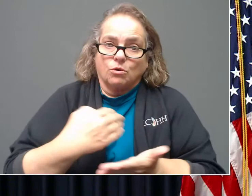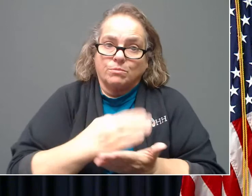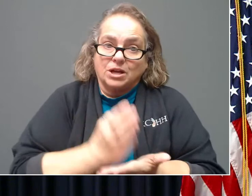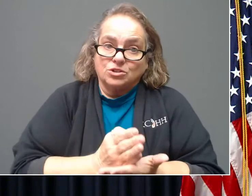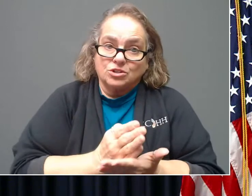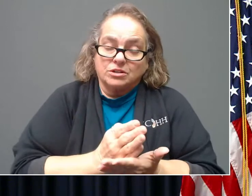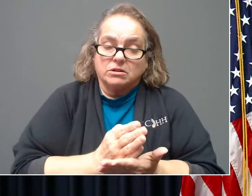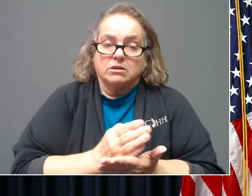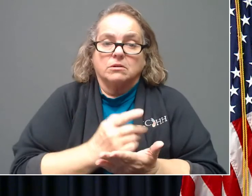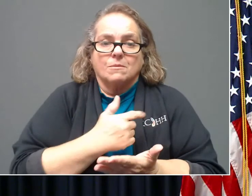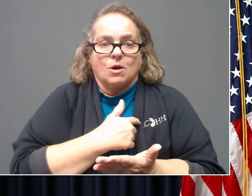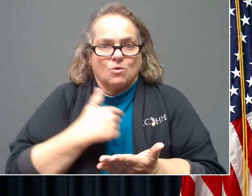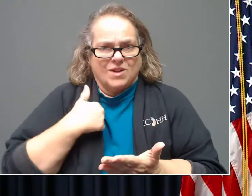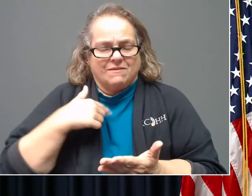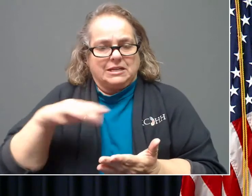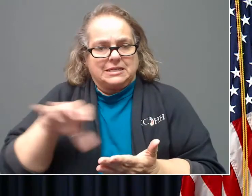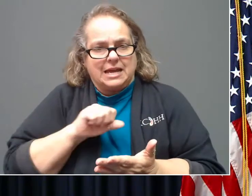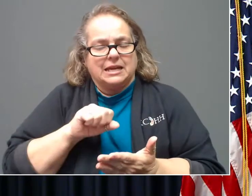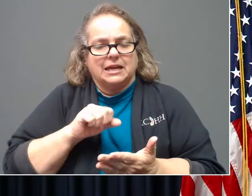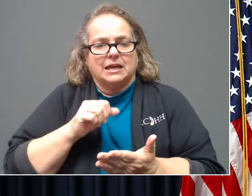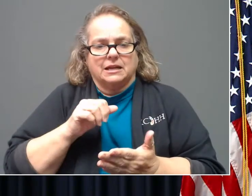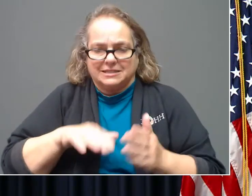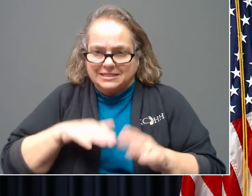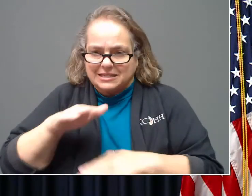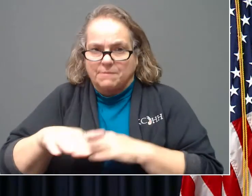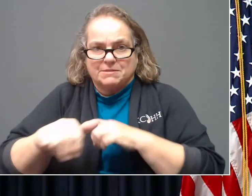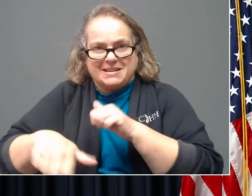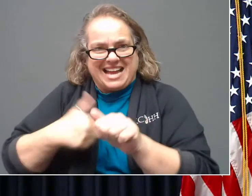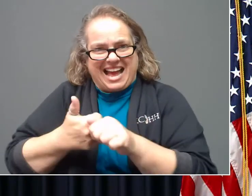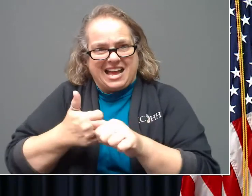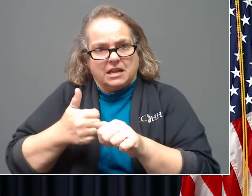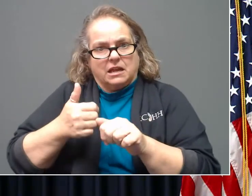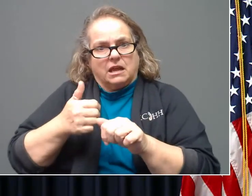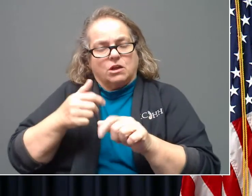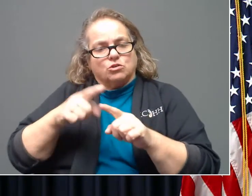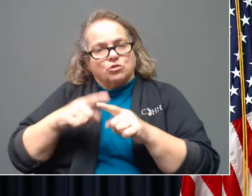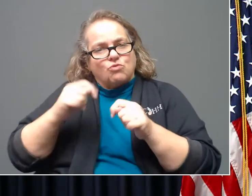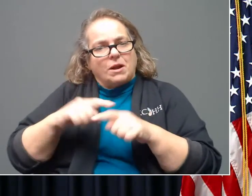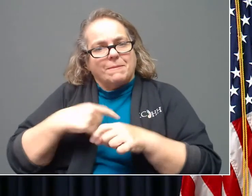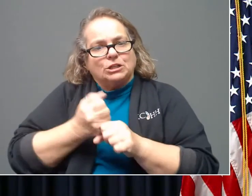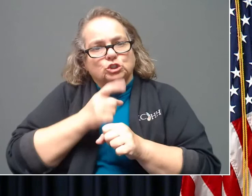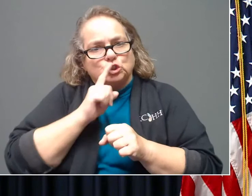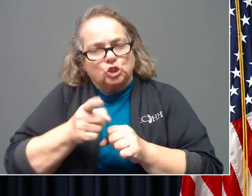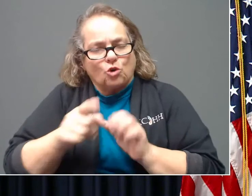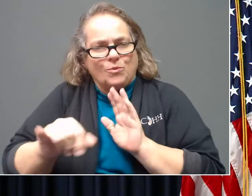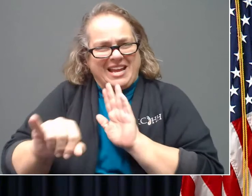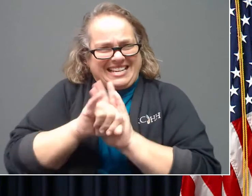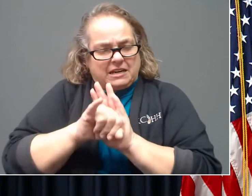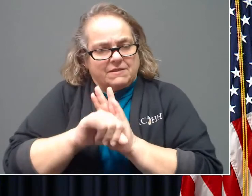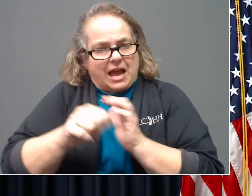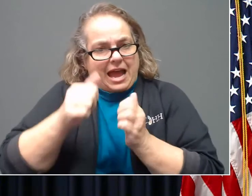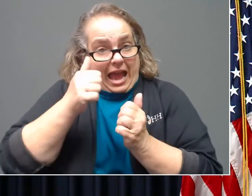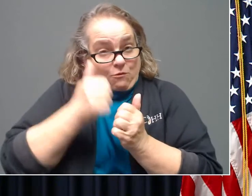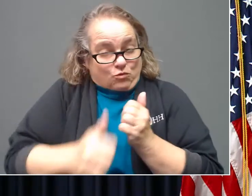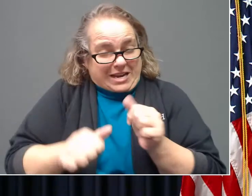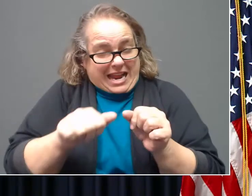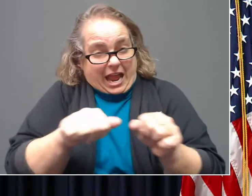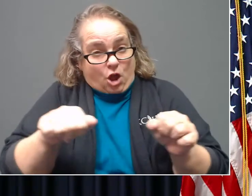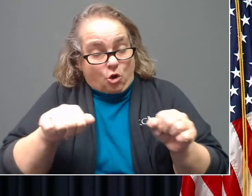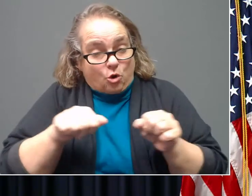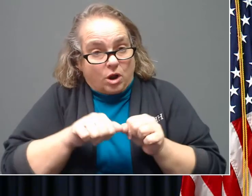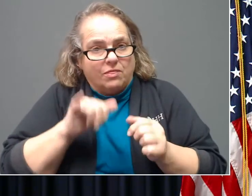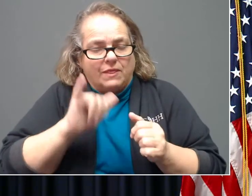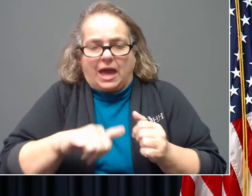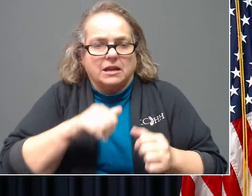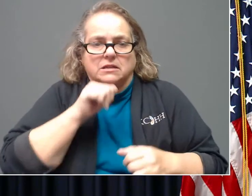scenes each and every day. Part of those steps is identifying every area, and if we can, even every